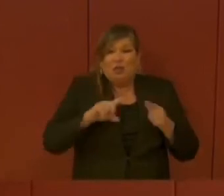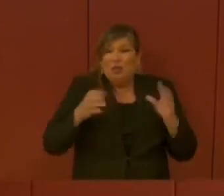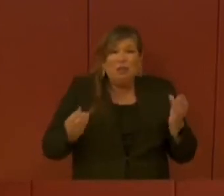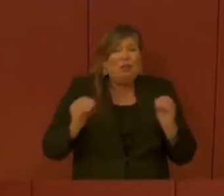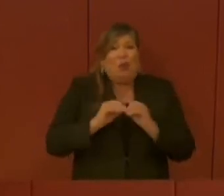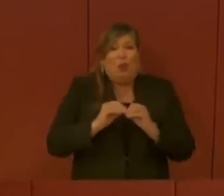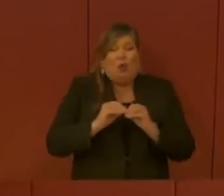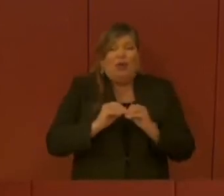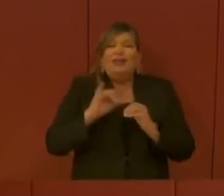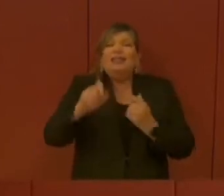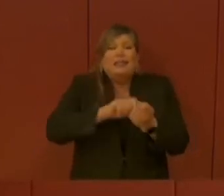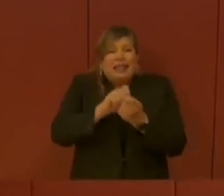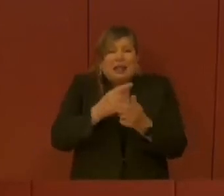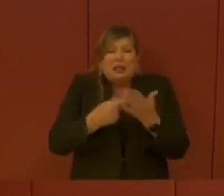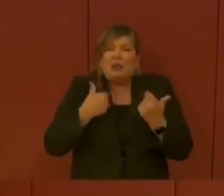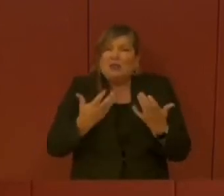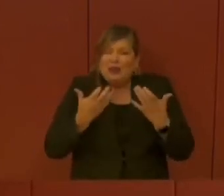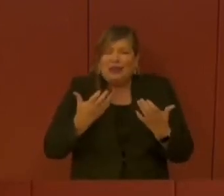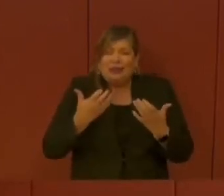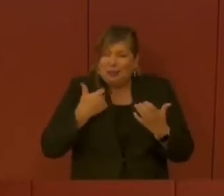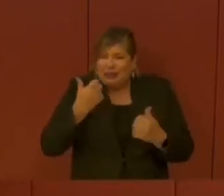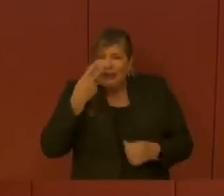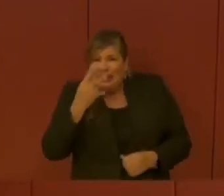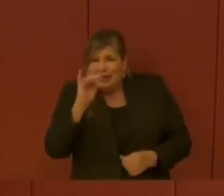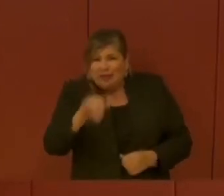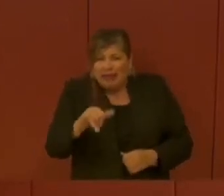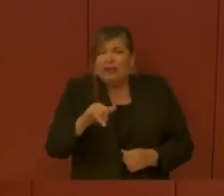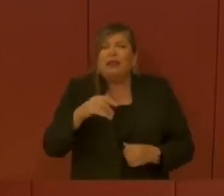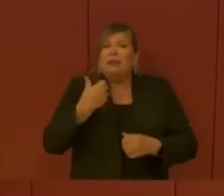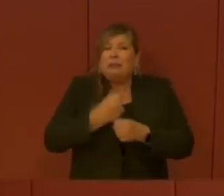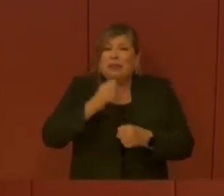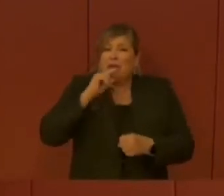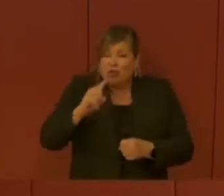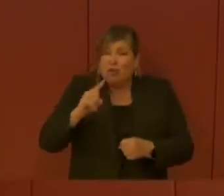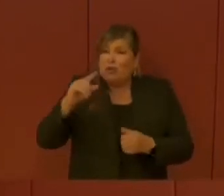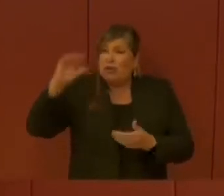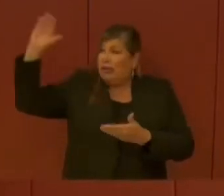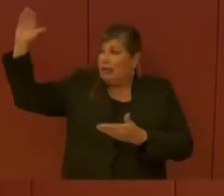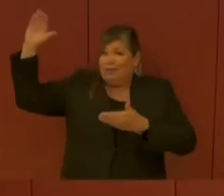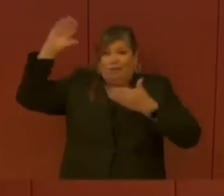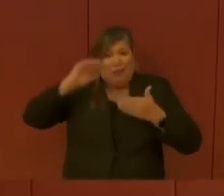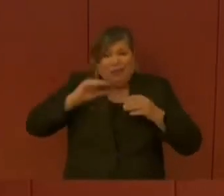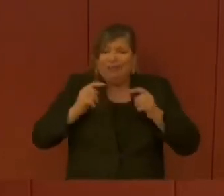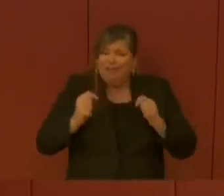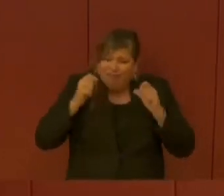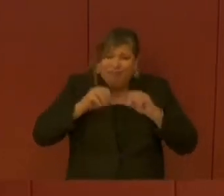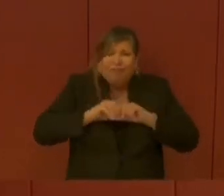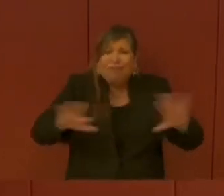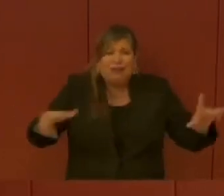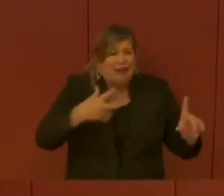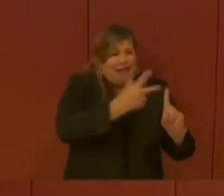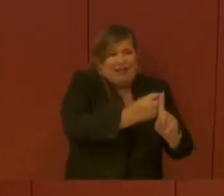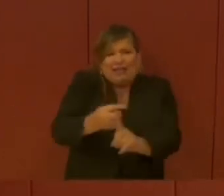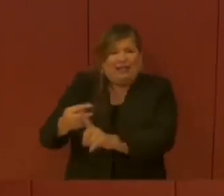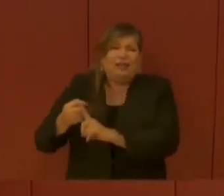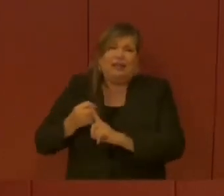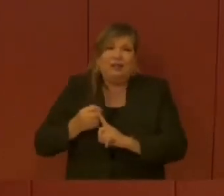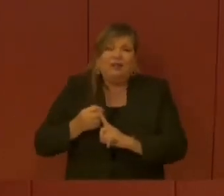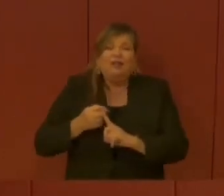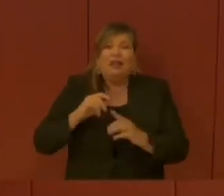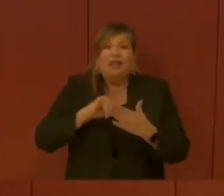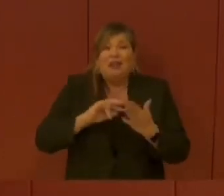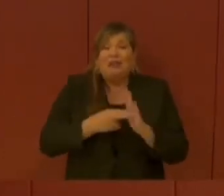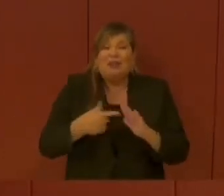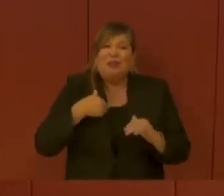hear. And so we're designing that system, only constraint supply. When we get it, we go, and we go quickly. That allows us to